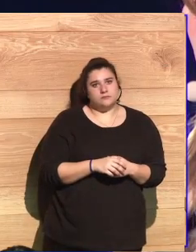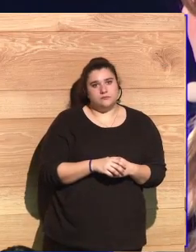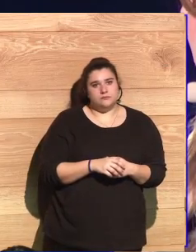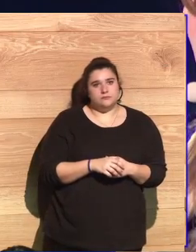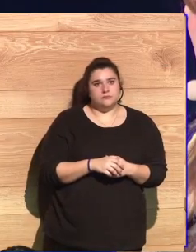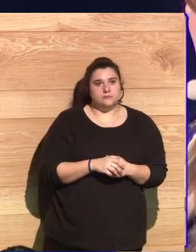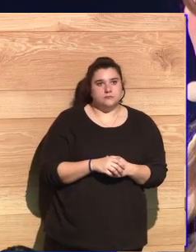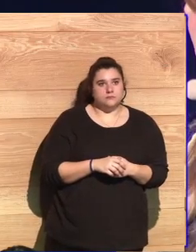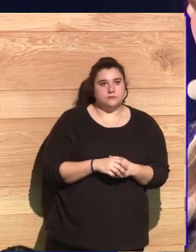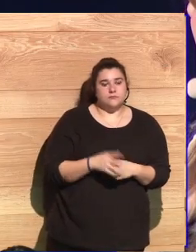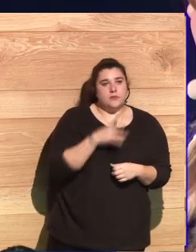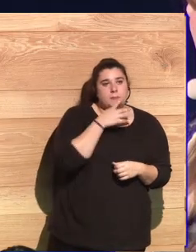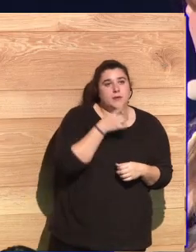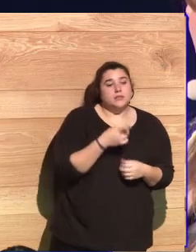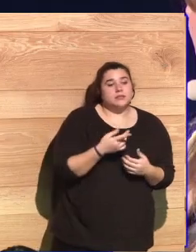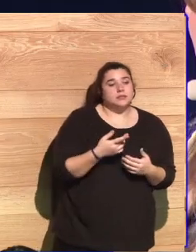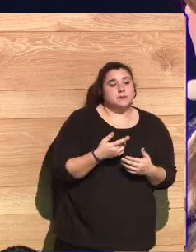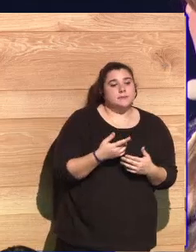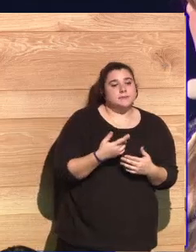prison might be, when you put too many people